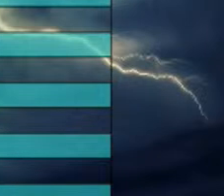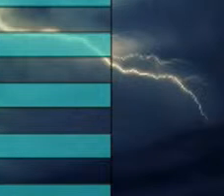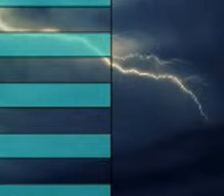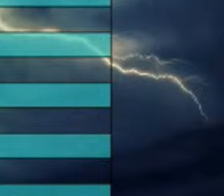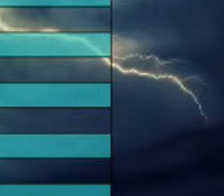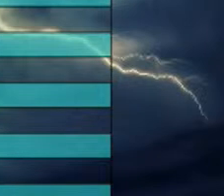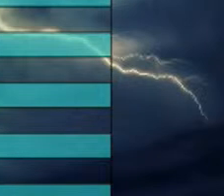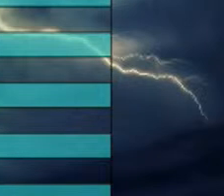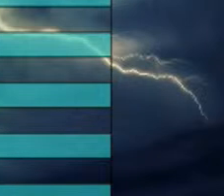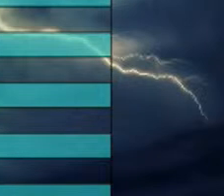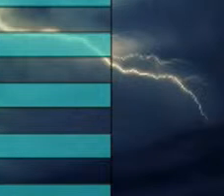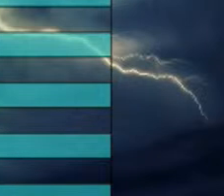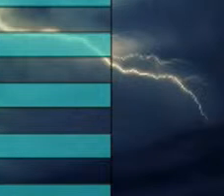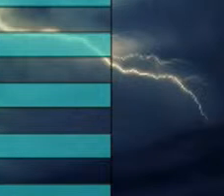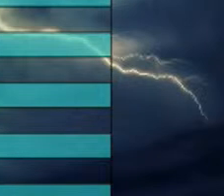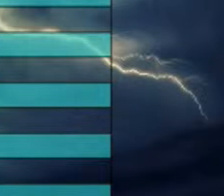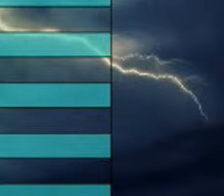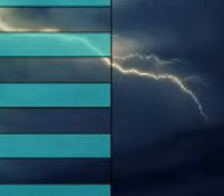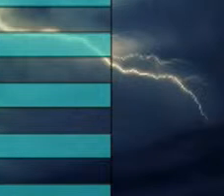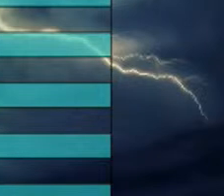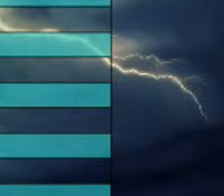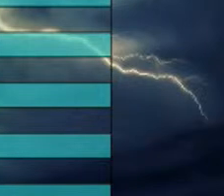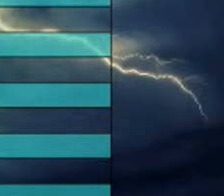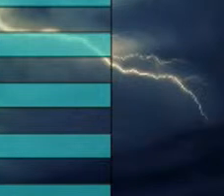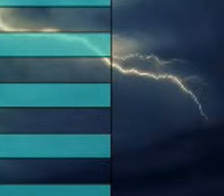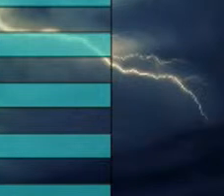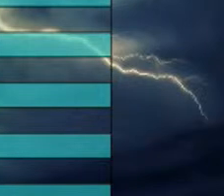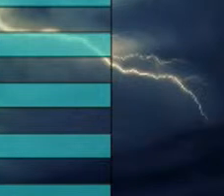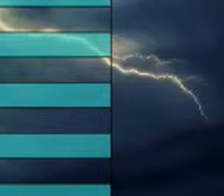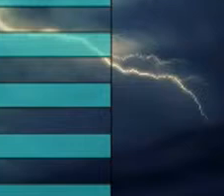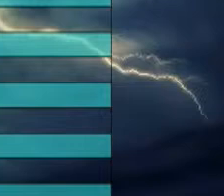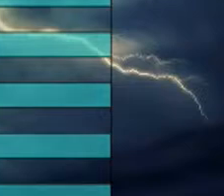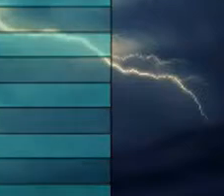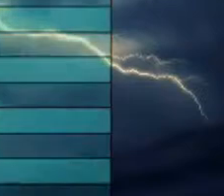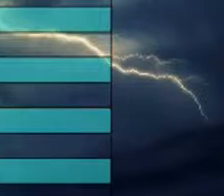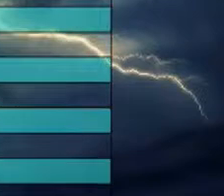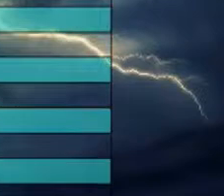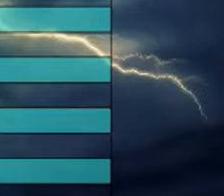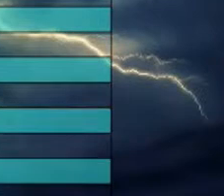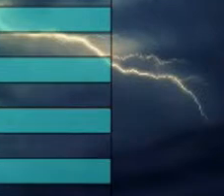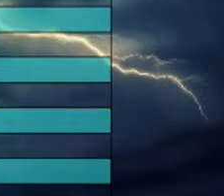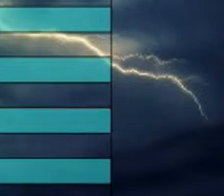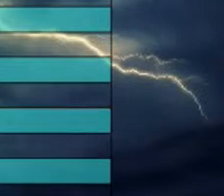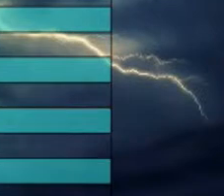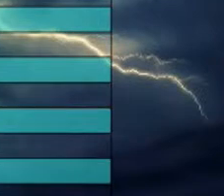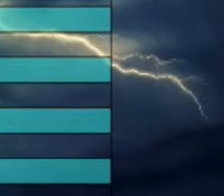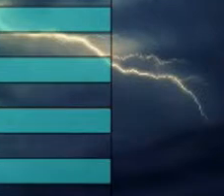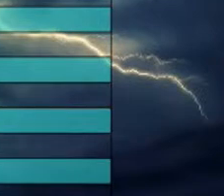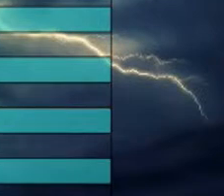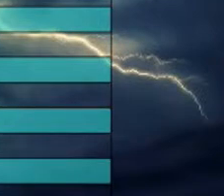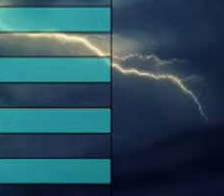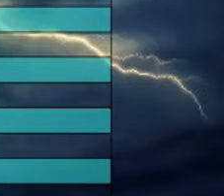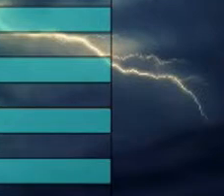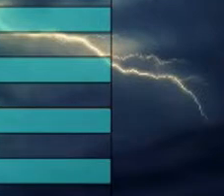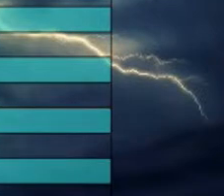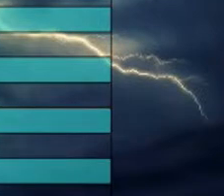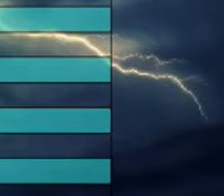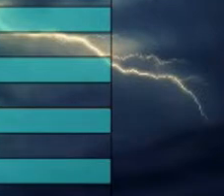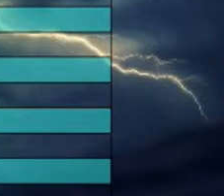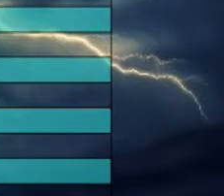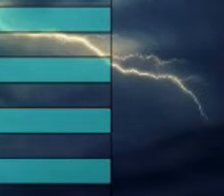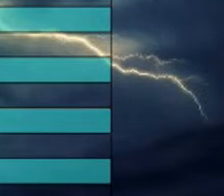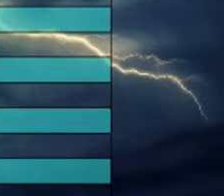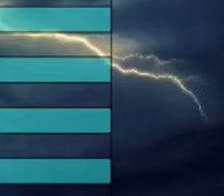Meteorological Station, 5 at Mohoditane Kotla and Letswai Primary School, 4 millimeters at Khabroni